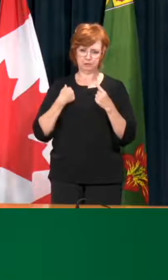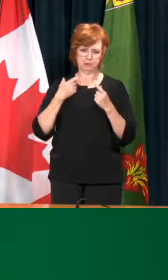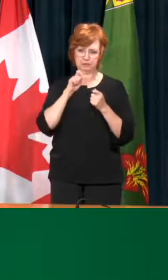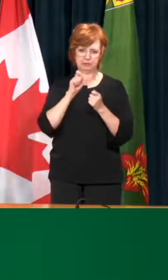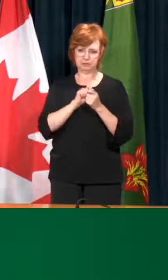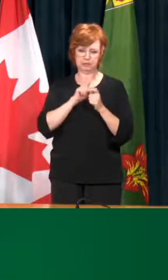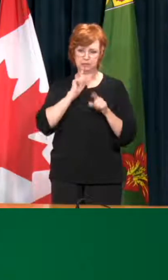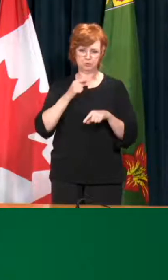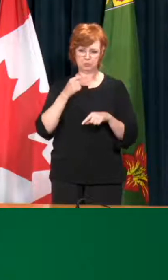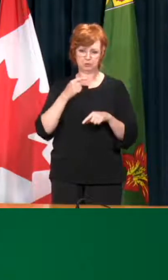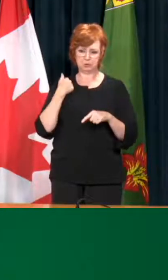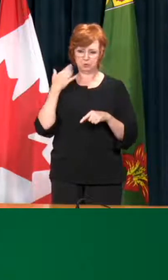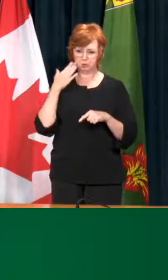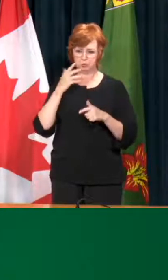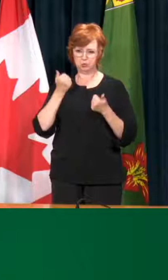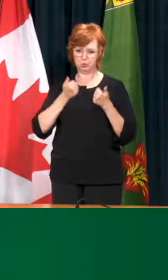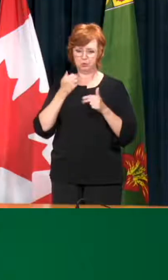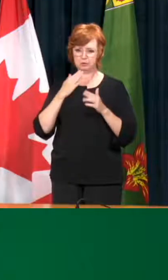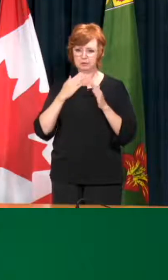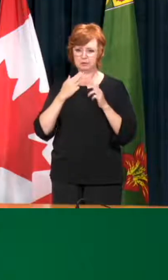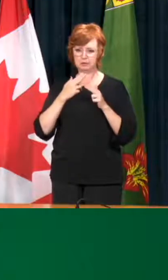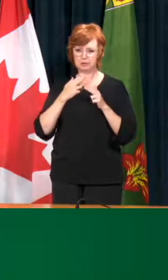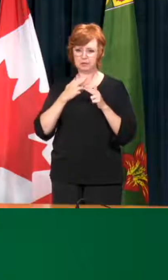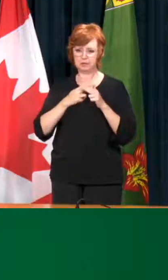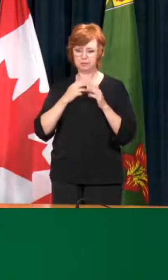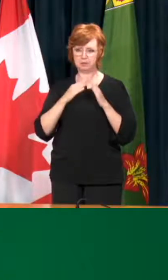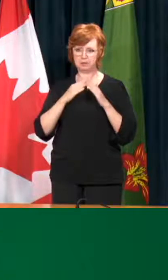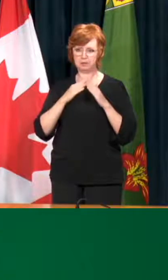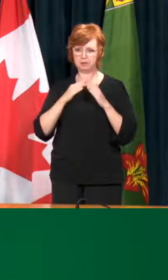information at this time. We'll take our next question on the line.